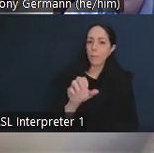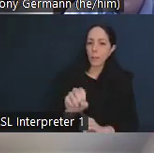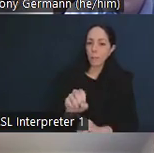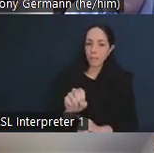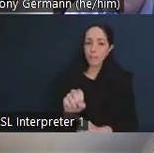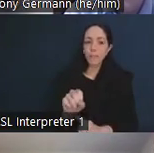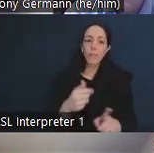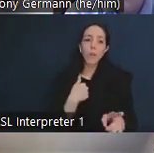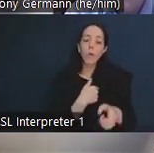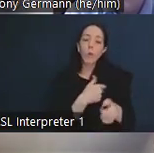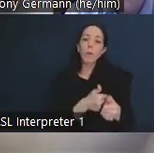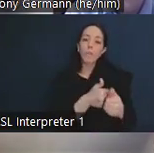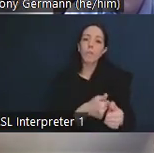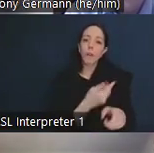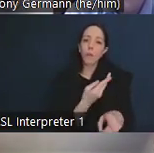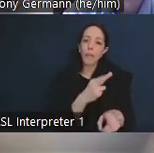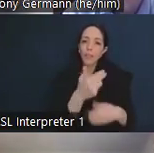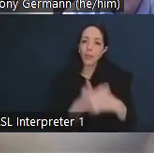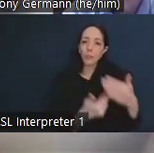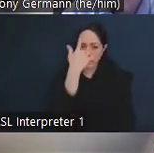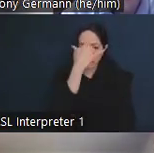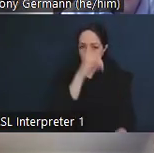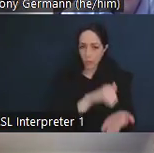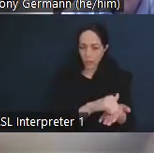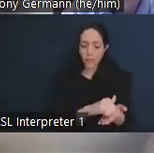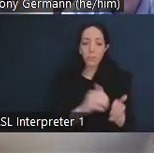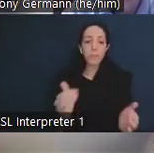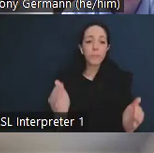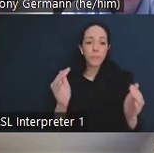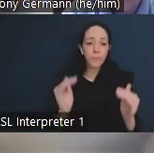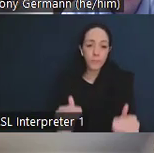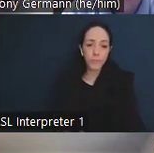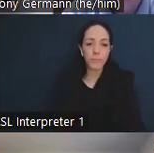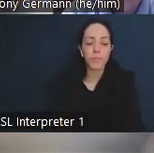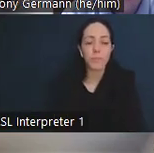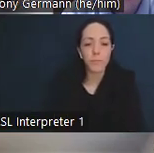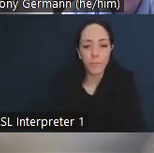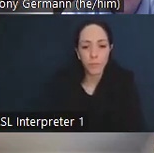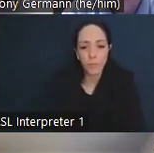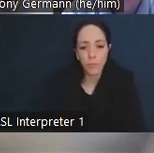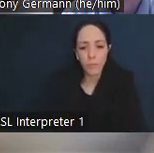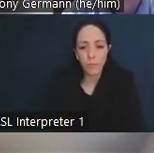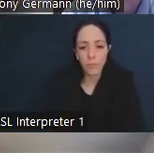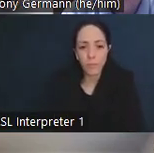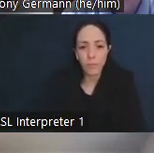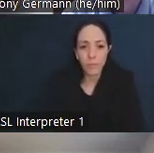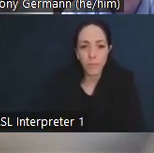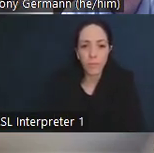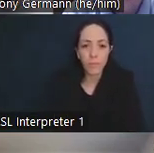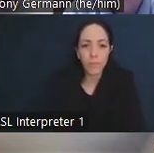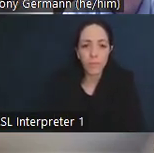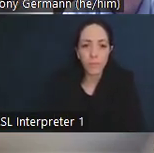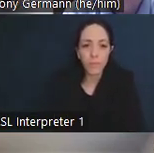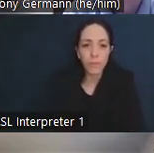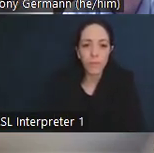with people on a one-to-one basis. So having said that, I want to set out what the duties for